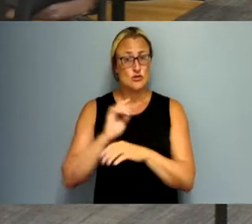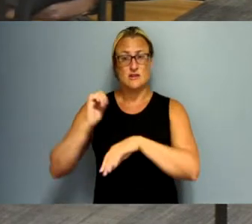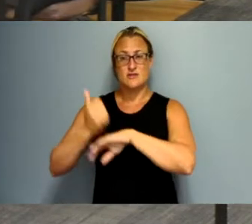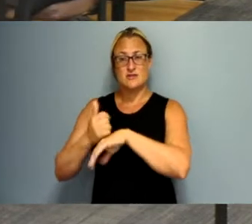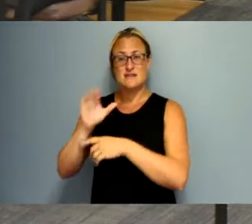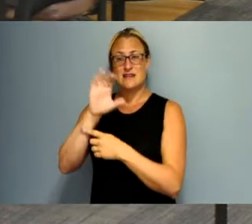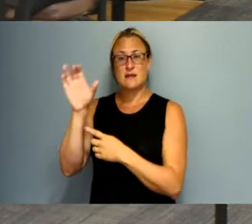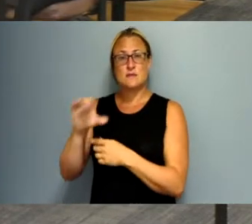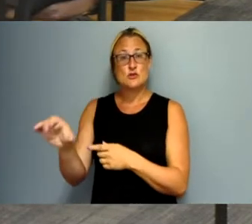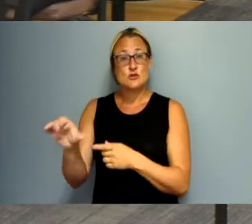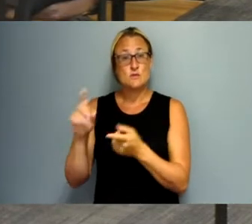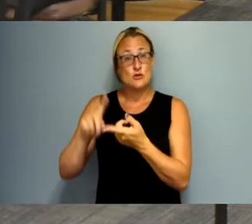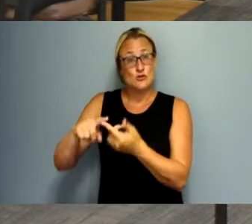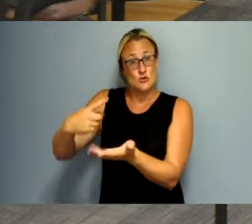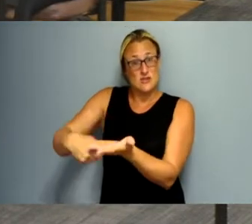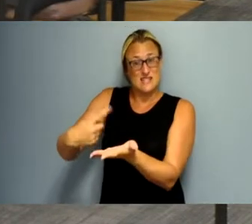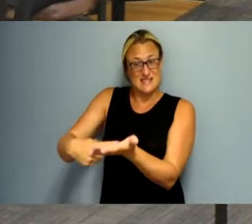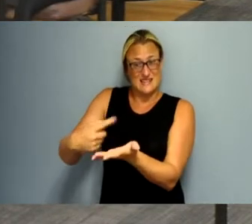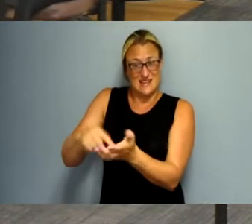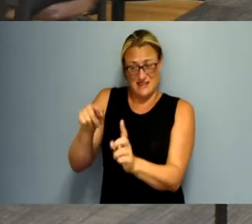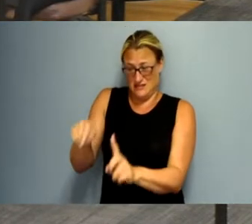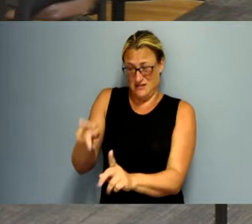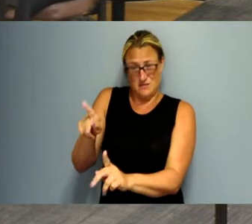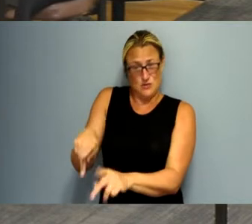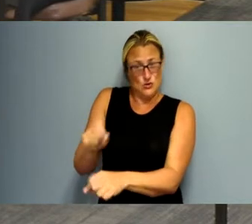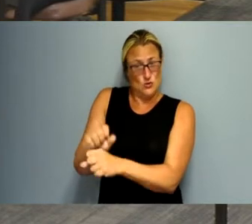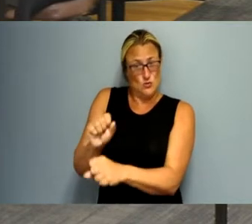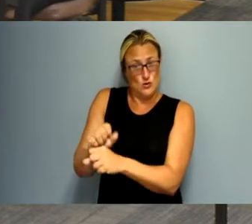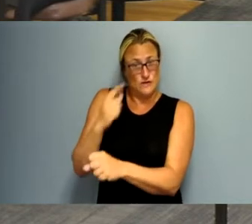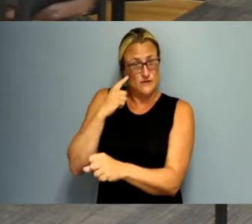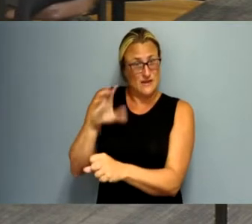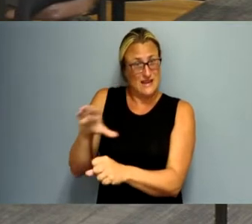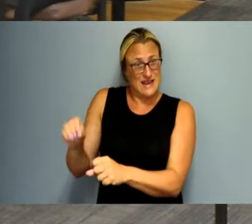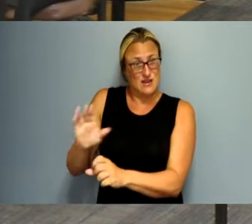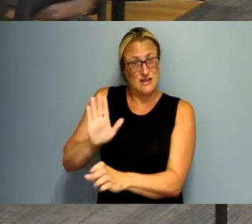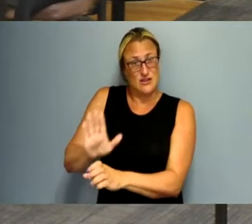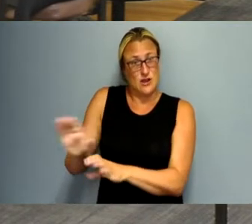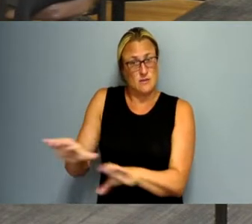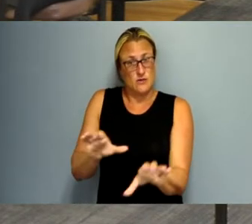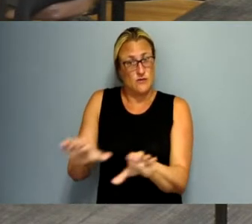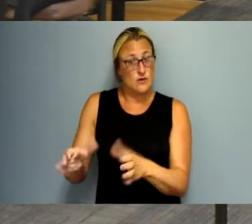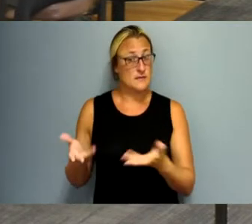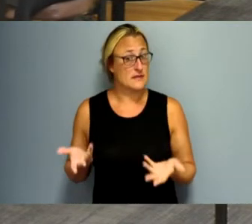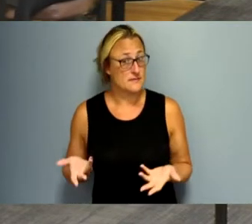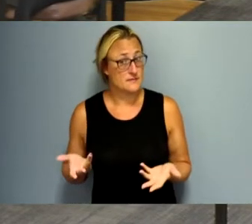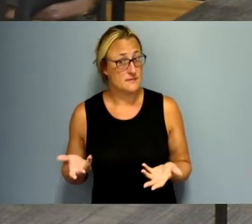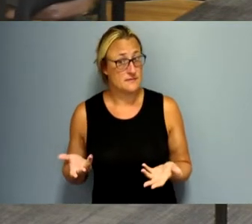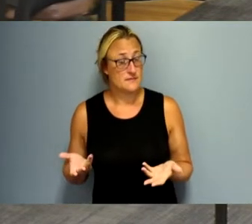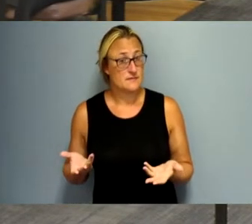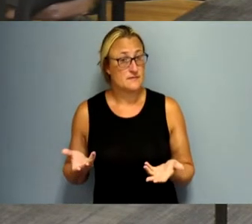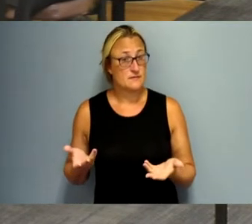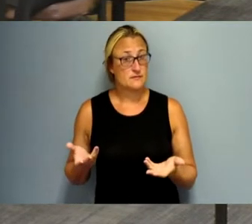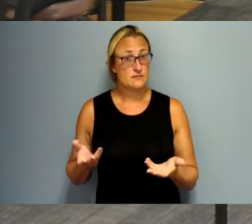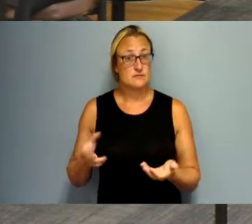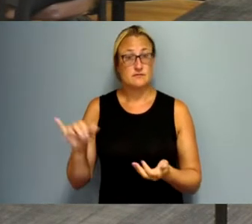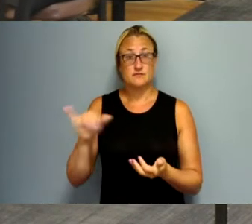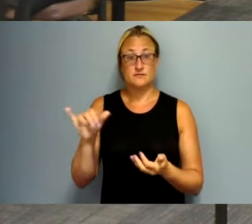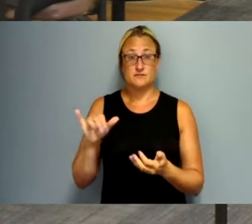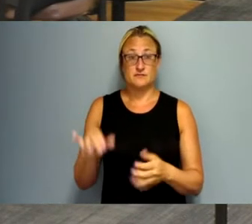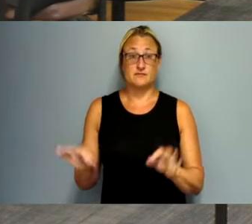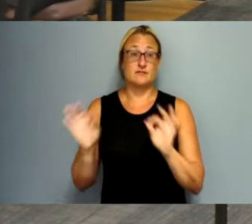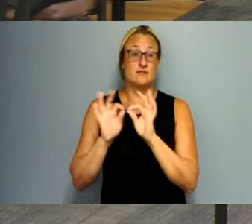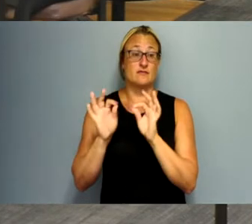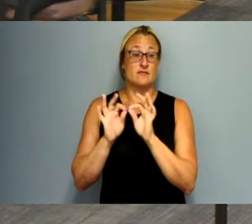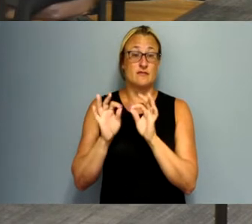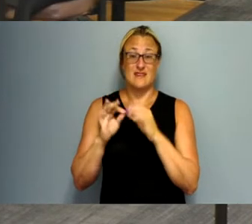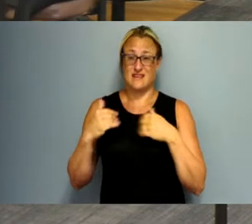an employee of the county and their performance. And more importantly, I have an email that went